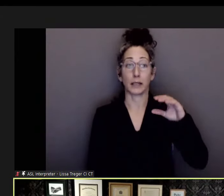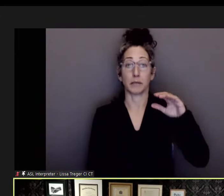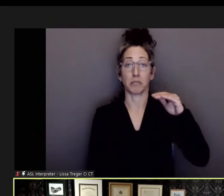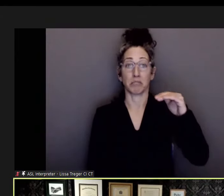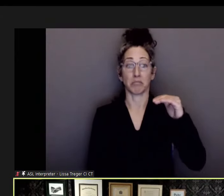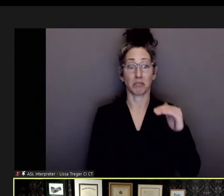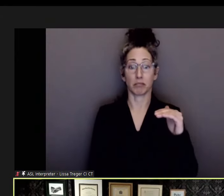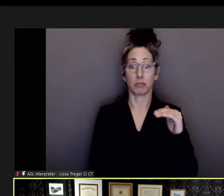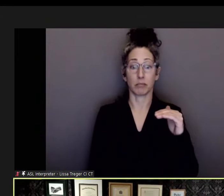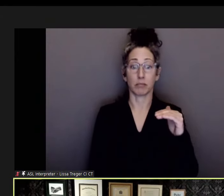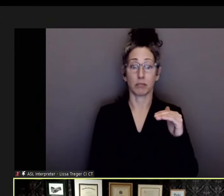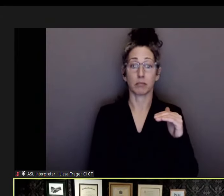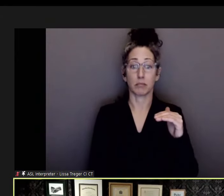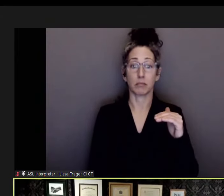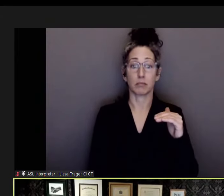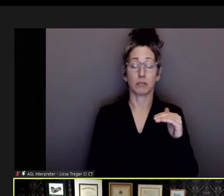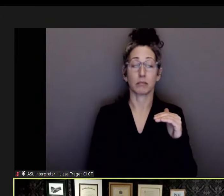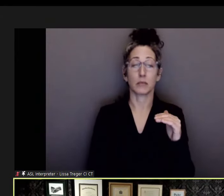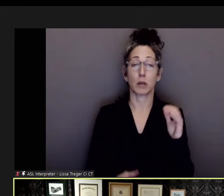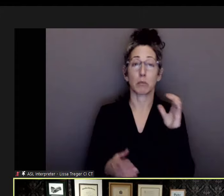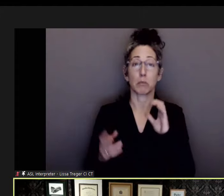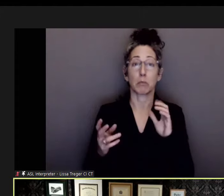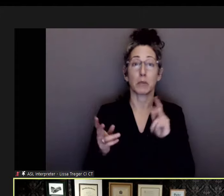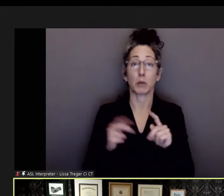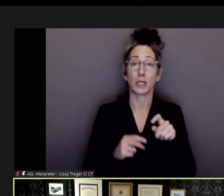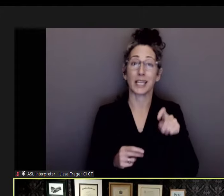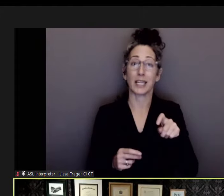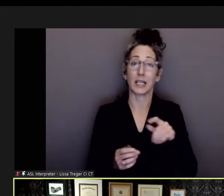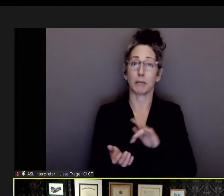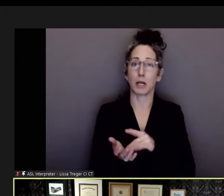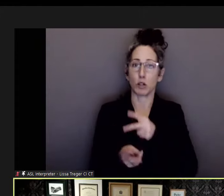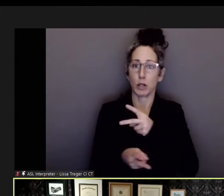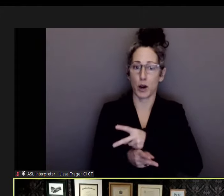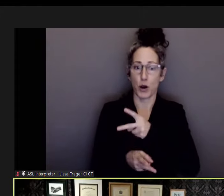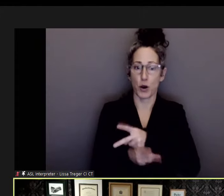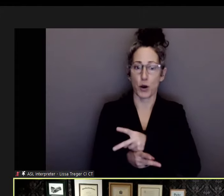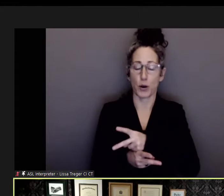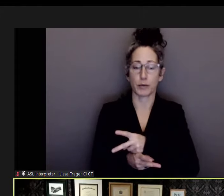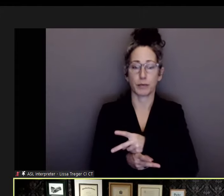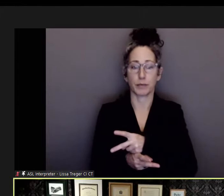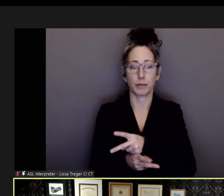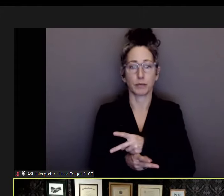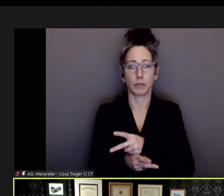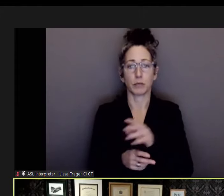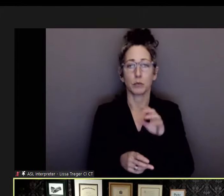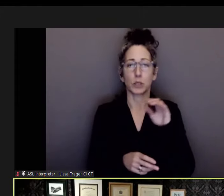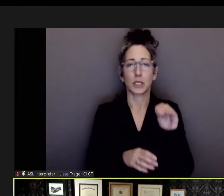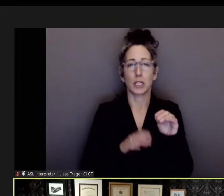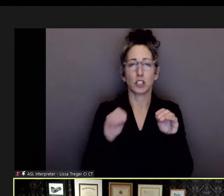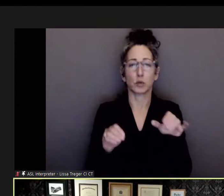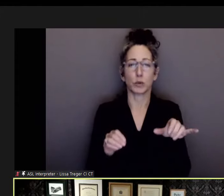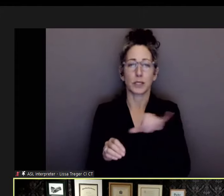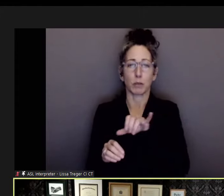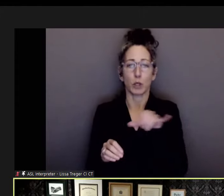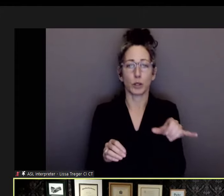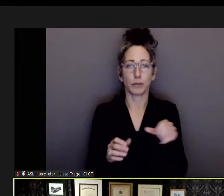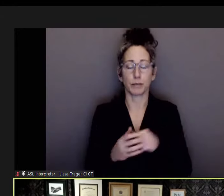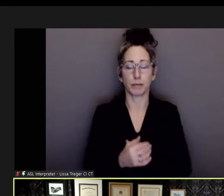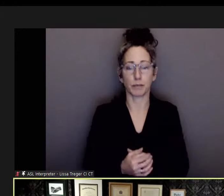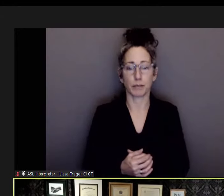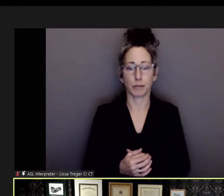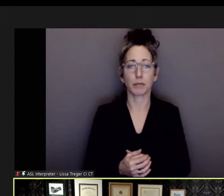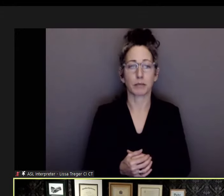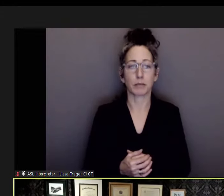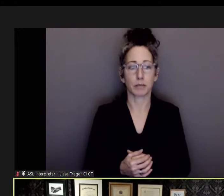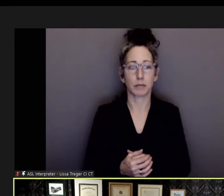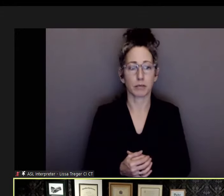event somebody experienced where they sought medical care. You can see the percentages were very similar between the vaccine and placebo group. Same with